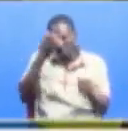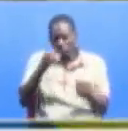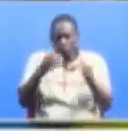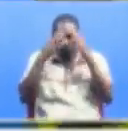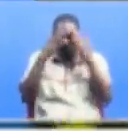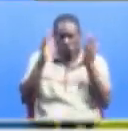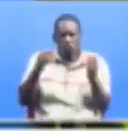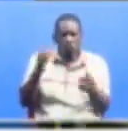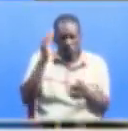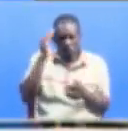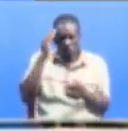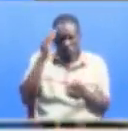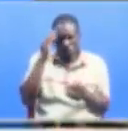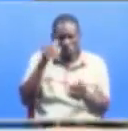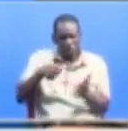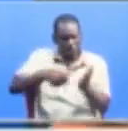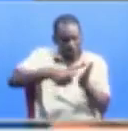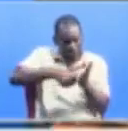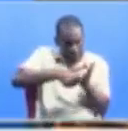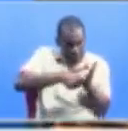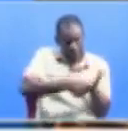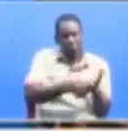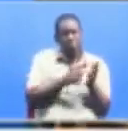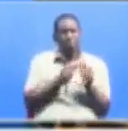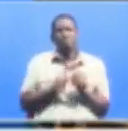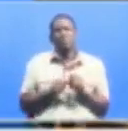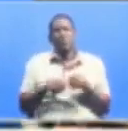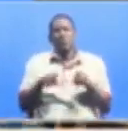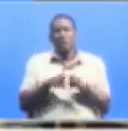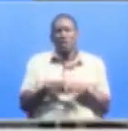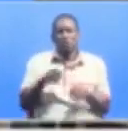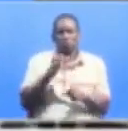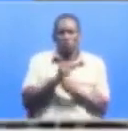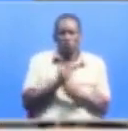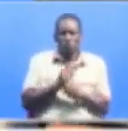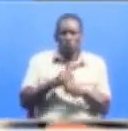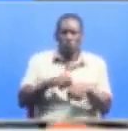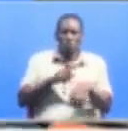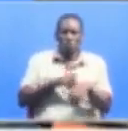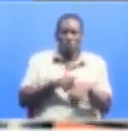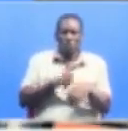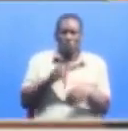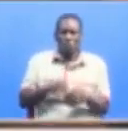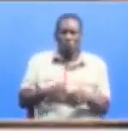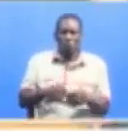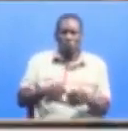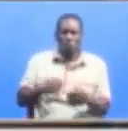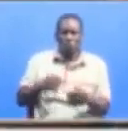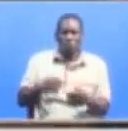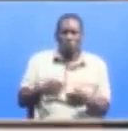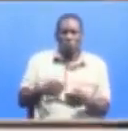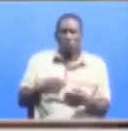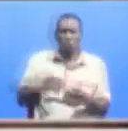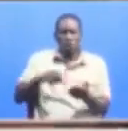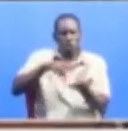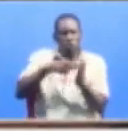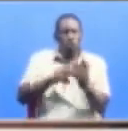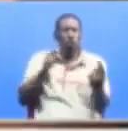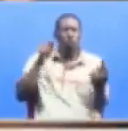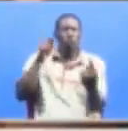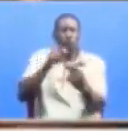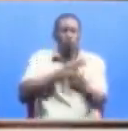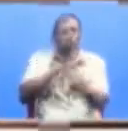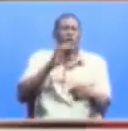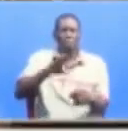kutojua kusoma, wanafinya kidole kama vile tunavyofinya wakati wa kuweka muhuri mahali. The project is aimed